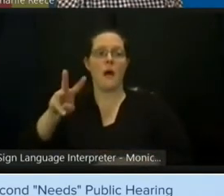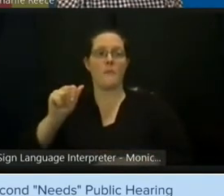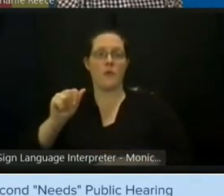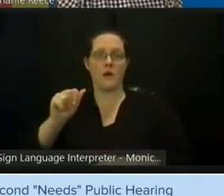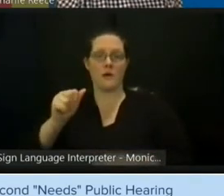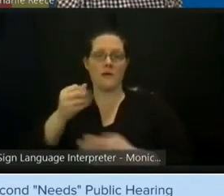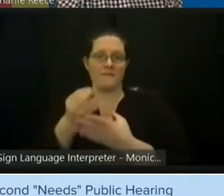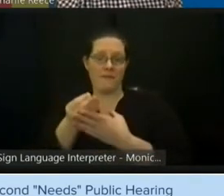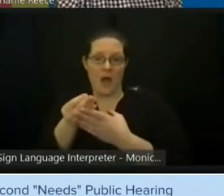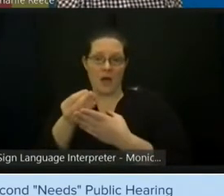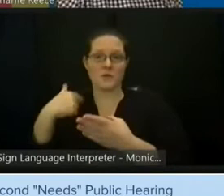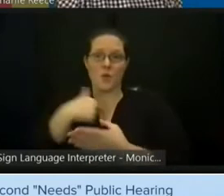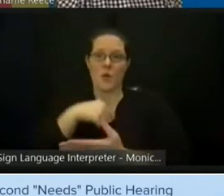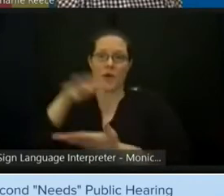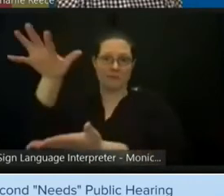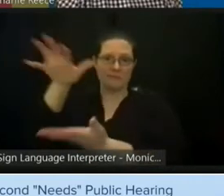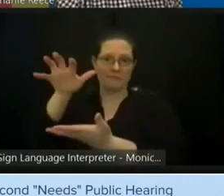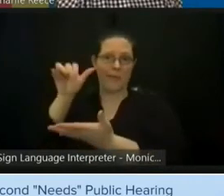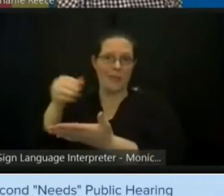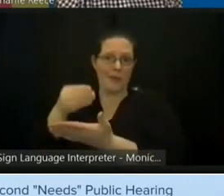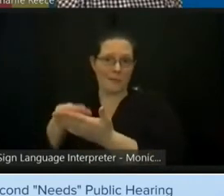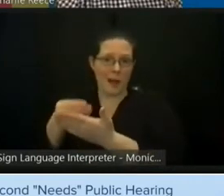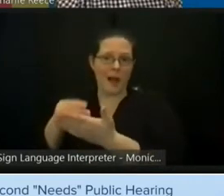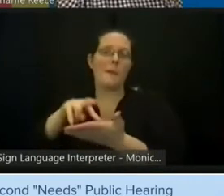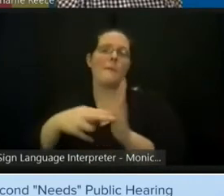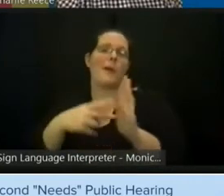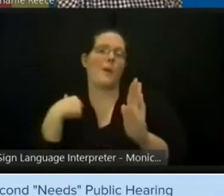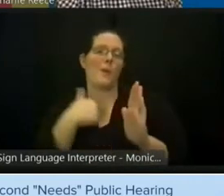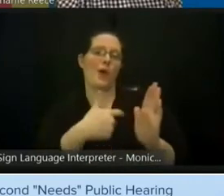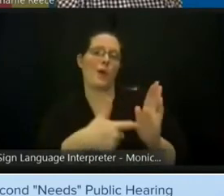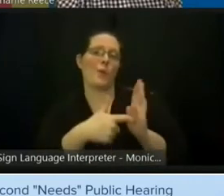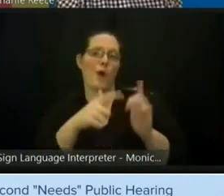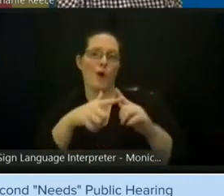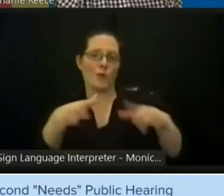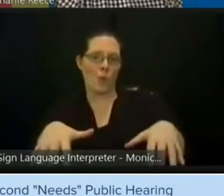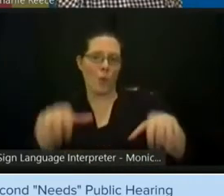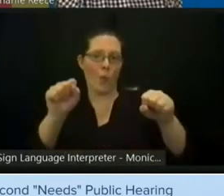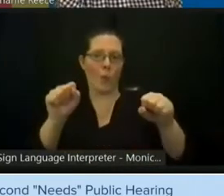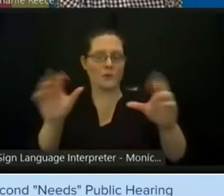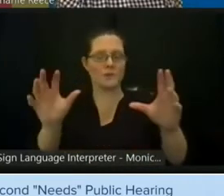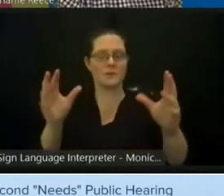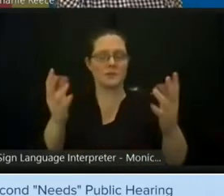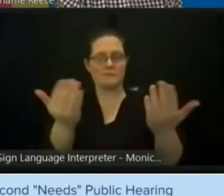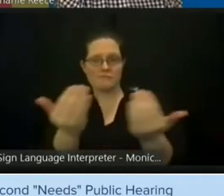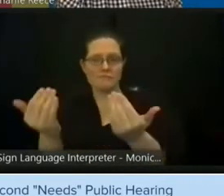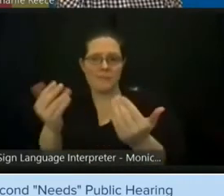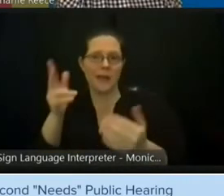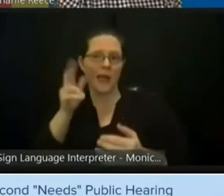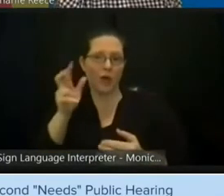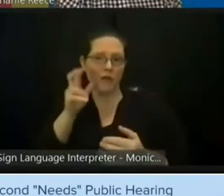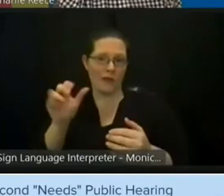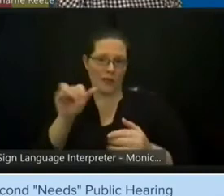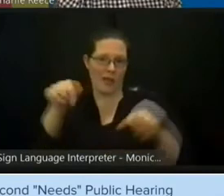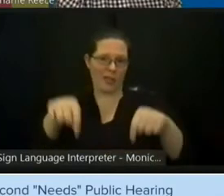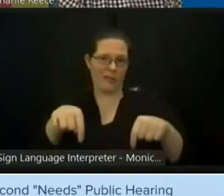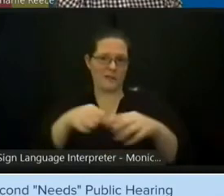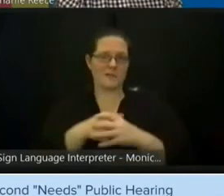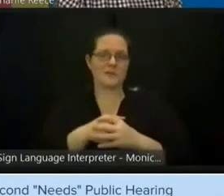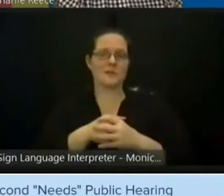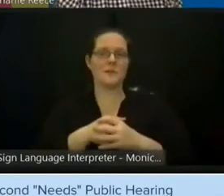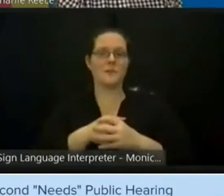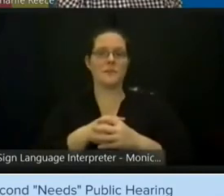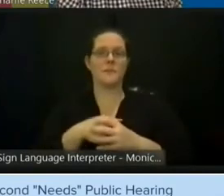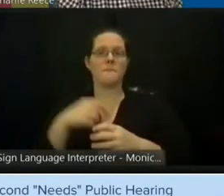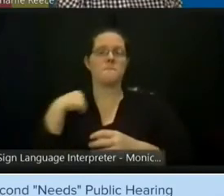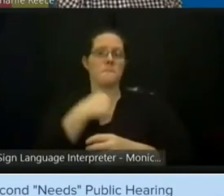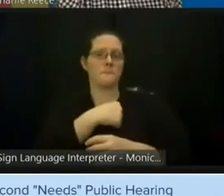public hearings prior to the submission of the annual action plan. The first needs meeting was held on